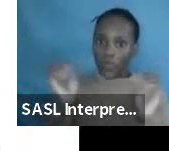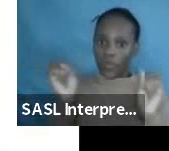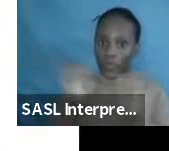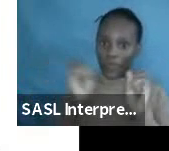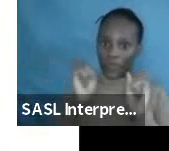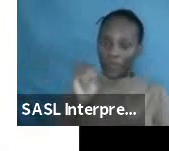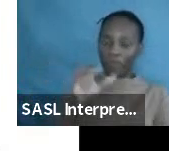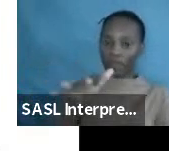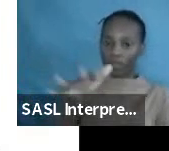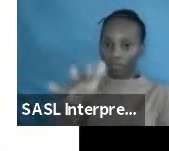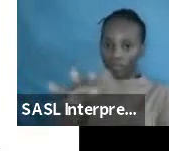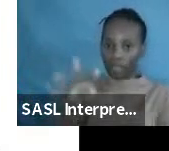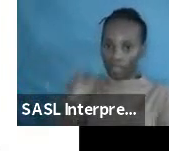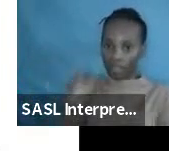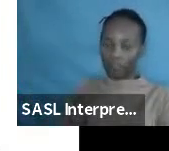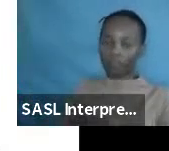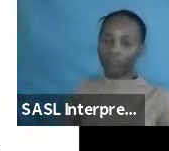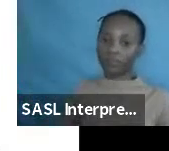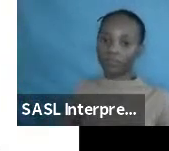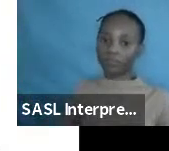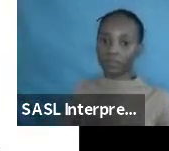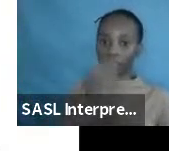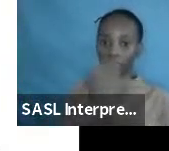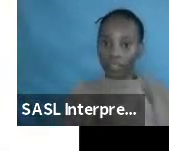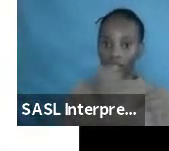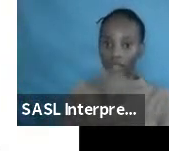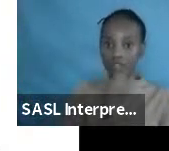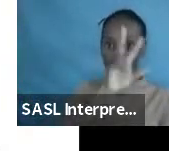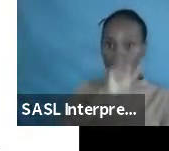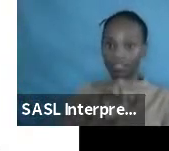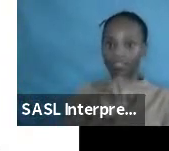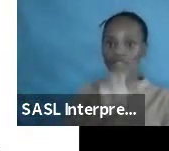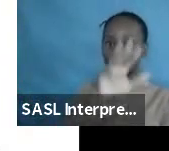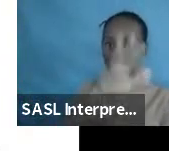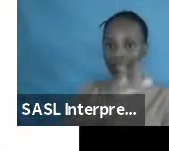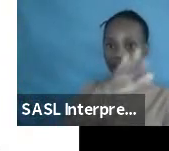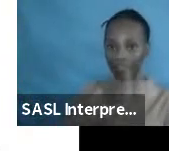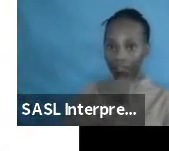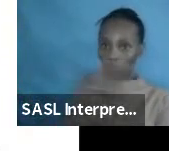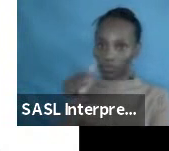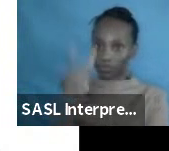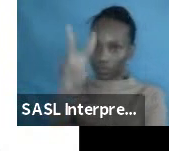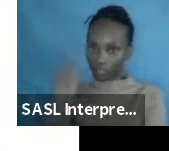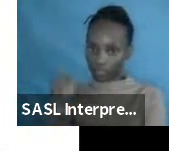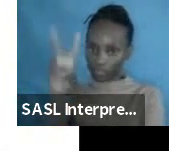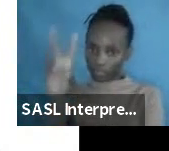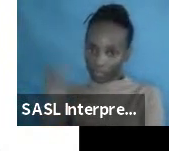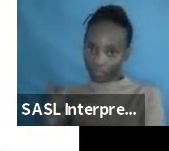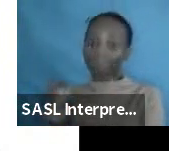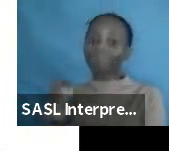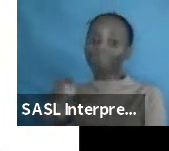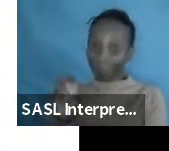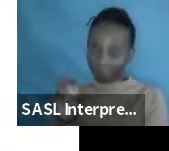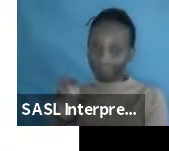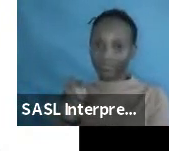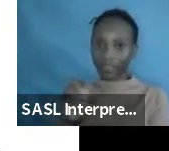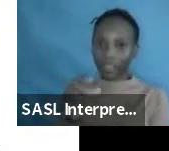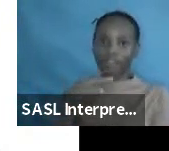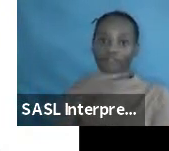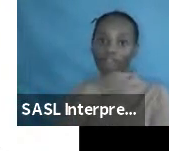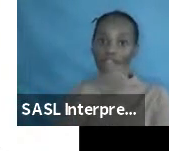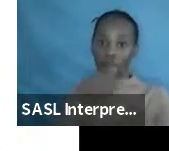and 2020 financial year, within the space of the counterfeit goods, SARS